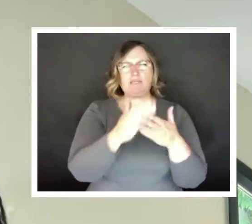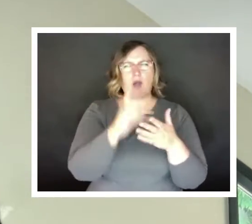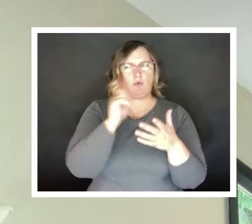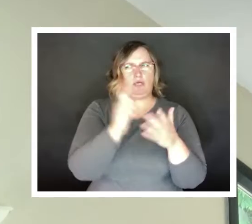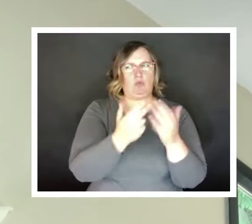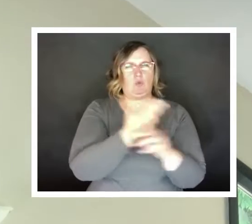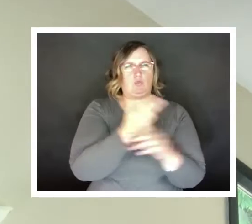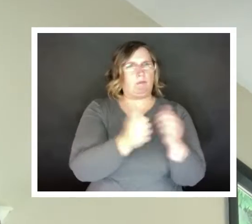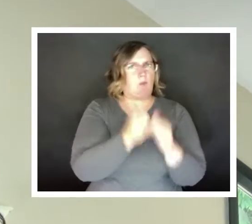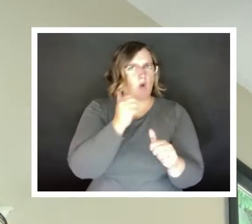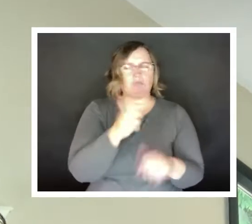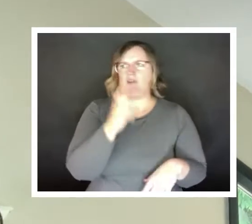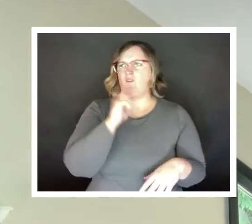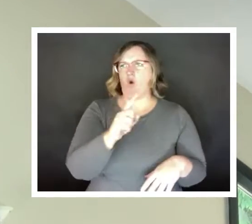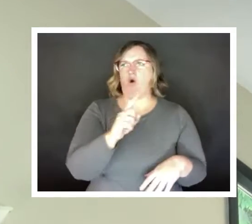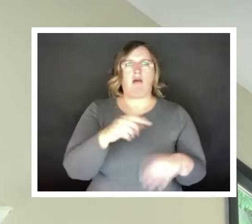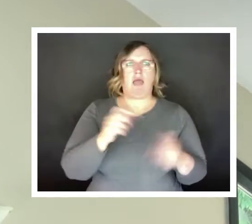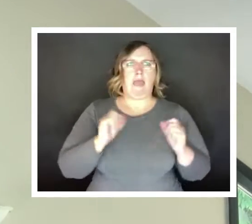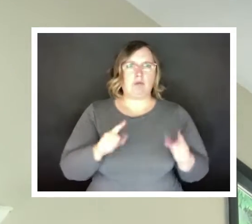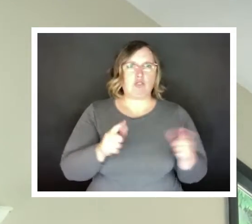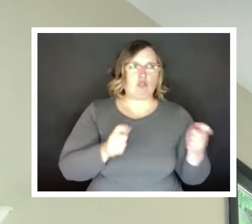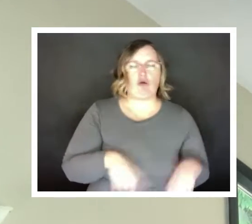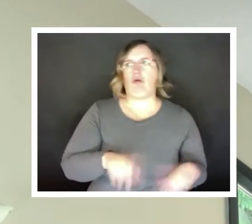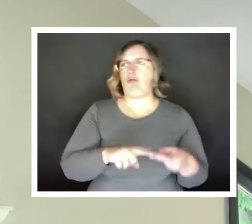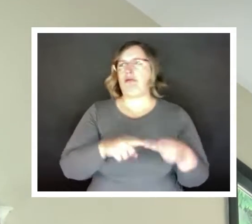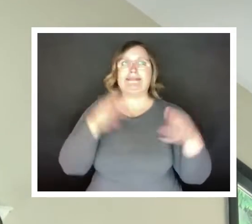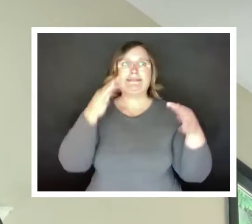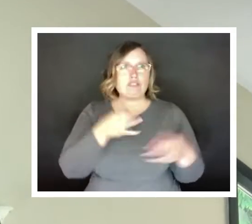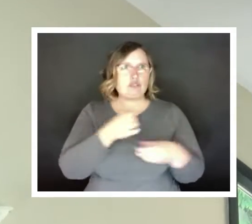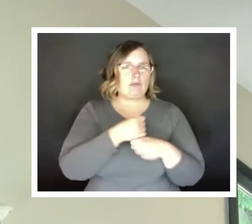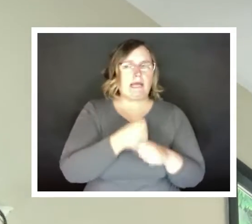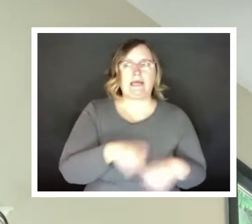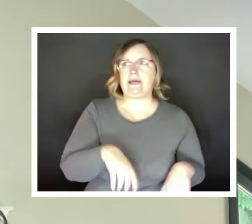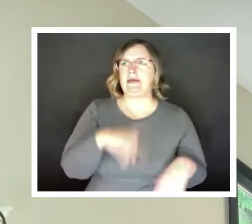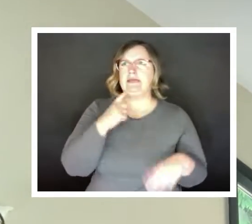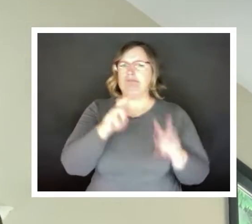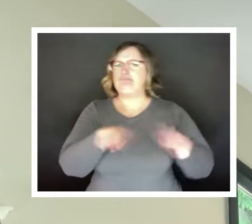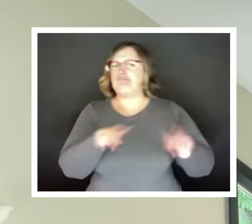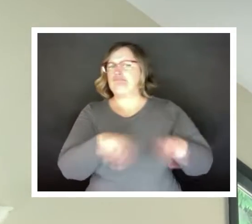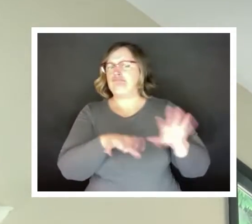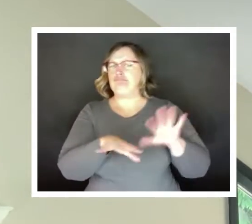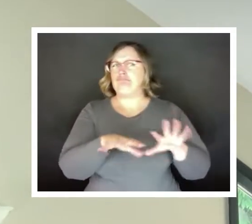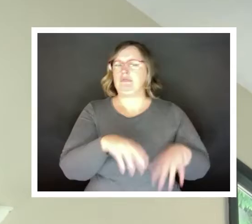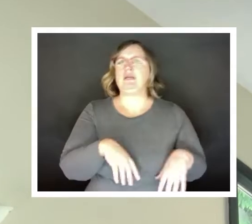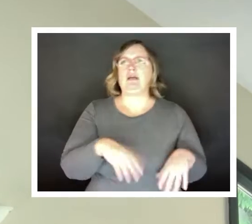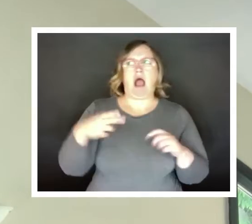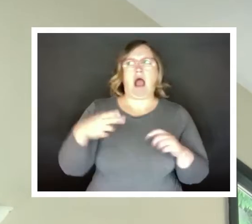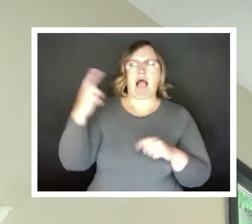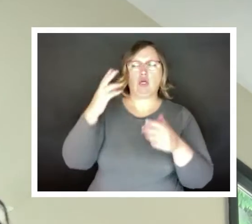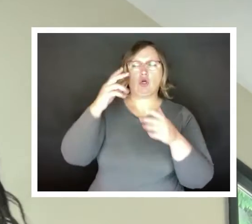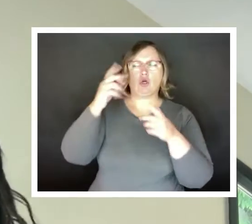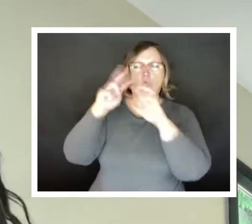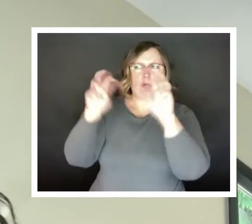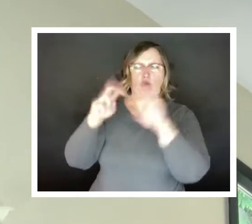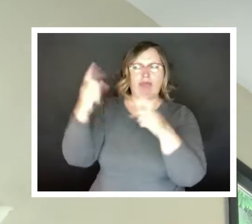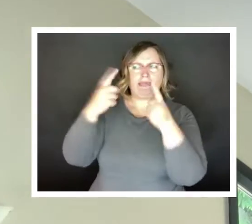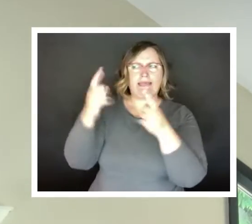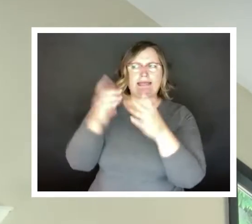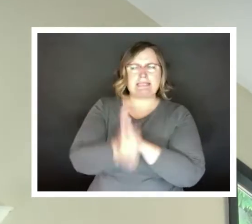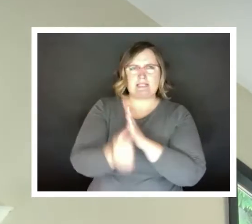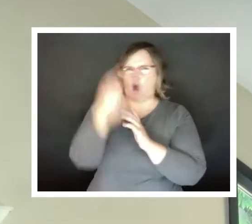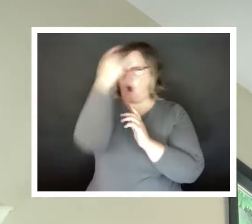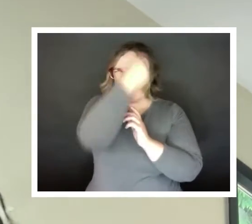what we use for impulse control, decision making, discernment, higher order critical thinking skills. So you